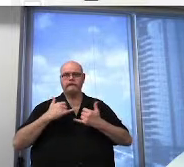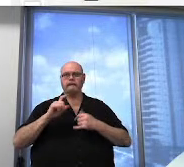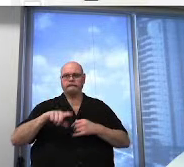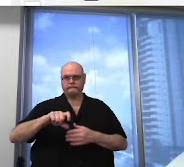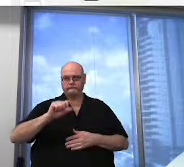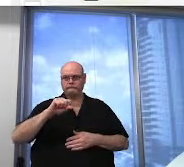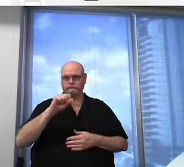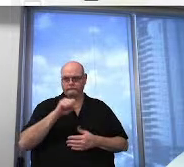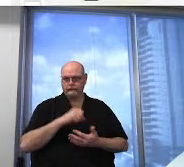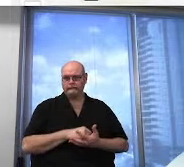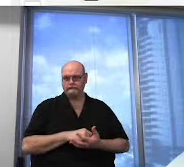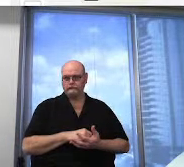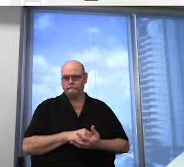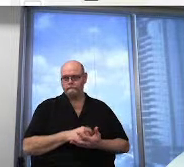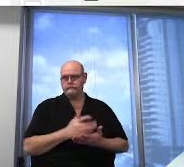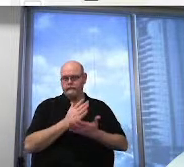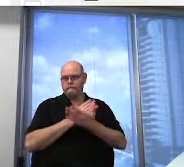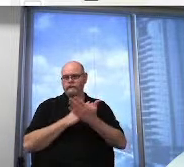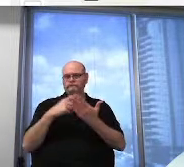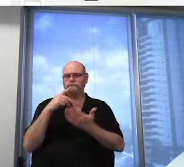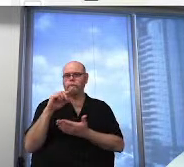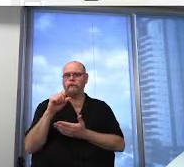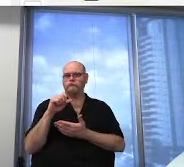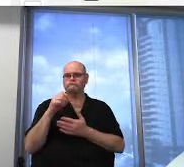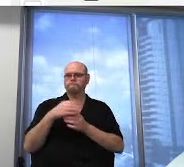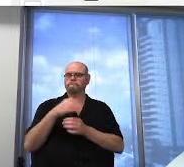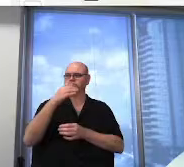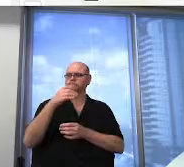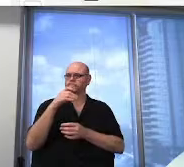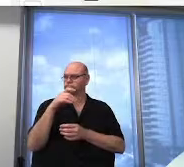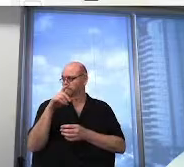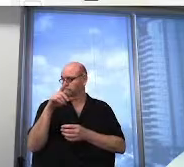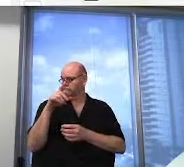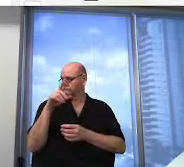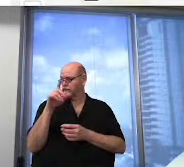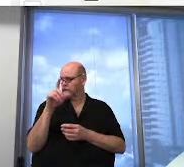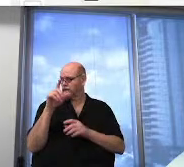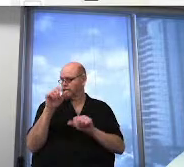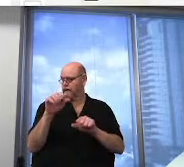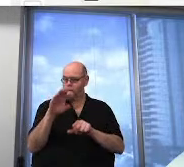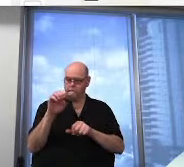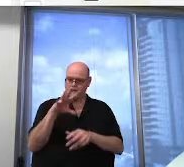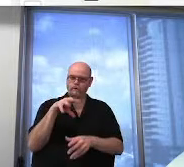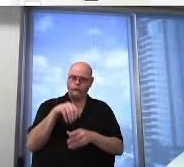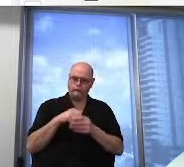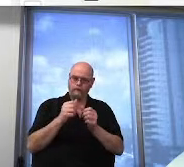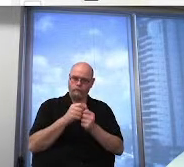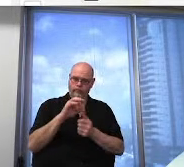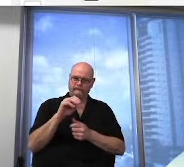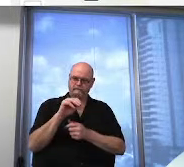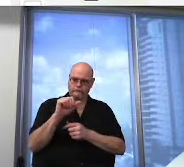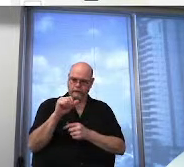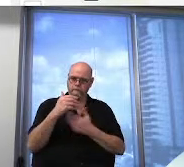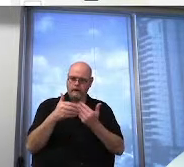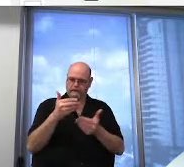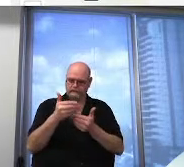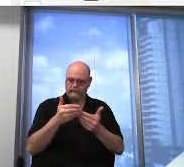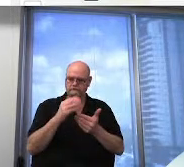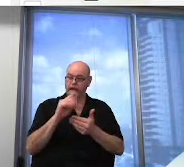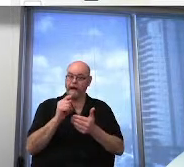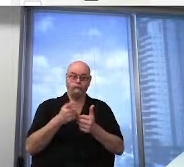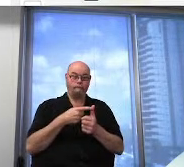need. Yes, there could be some of these poles that could actually be incorporated into the FEMA